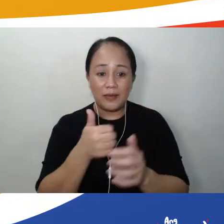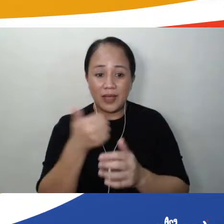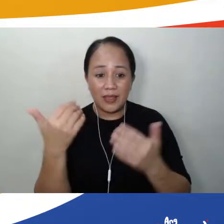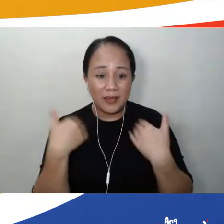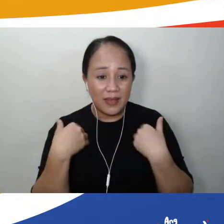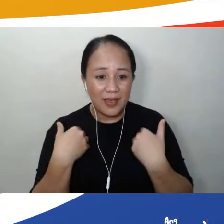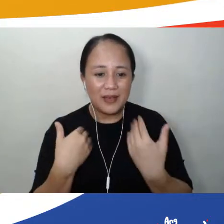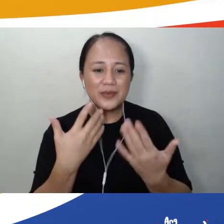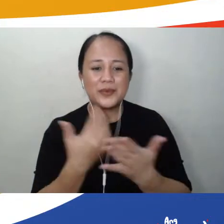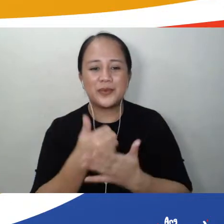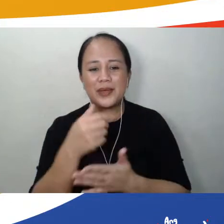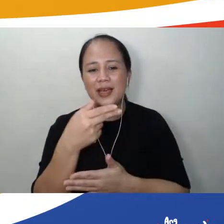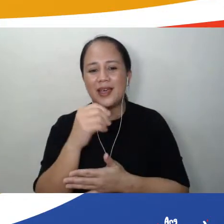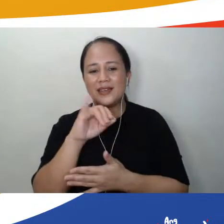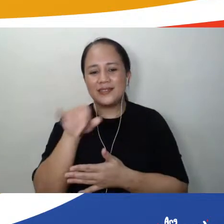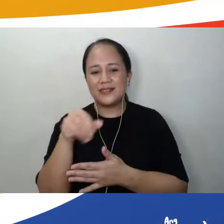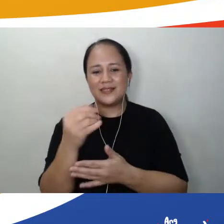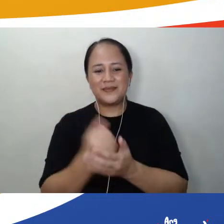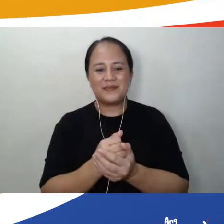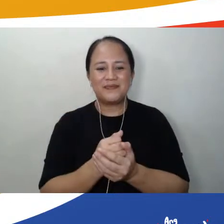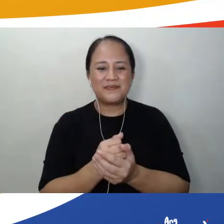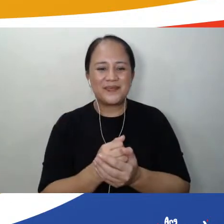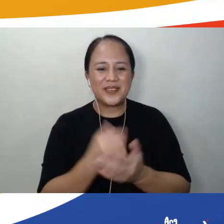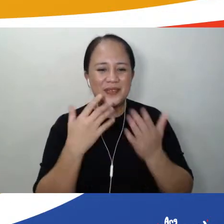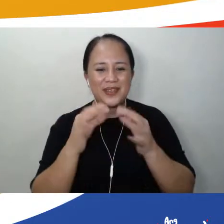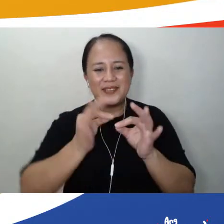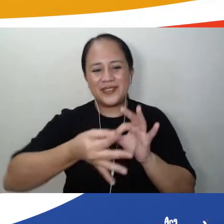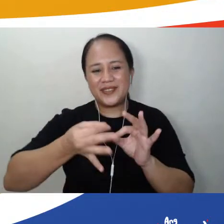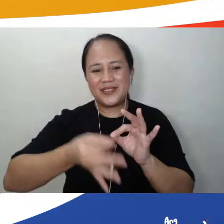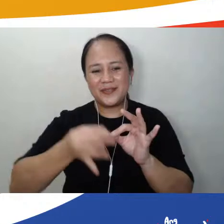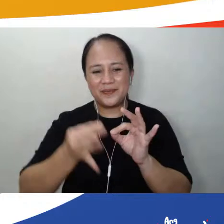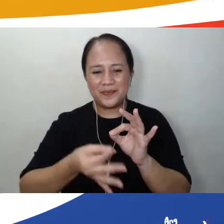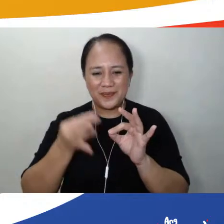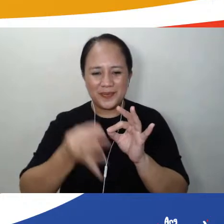Good job, Haj. Thank you so much po. Yay! Thank you to our